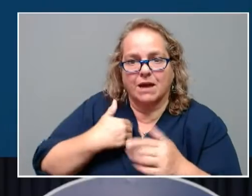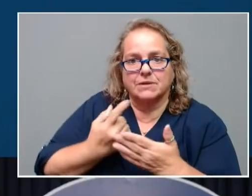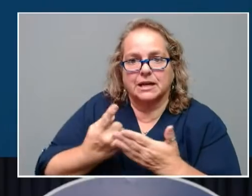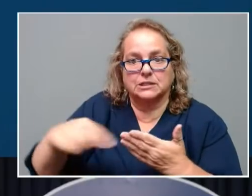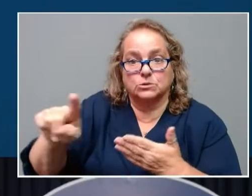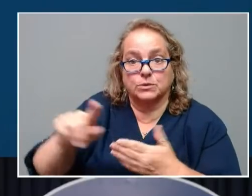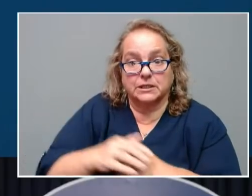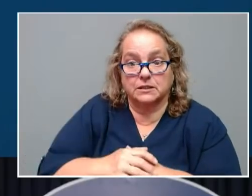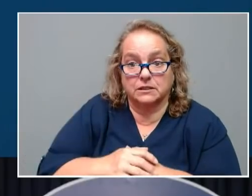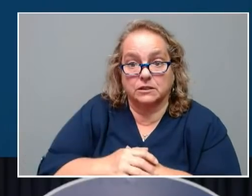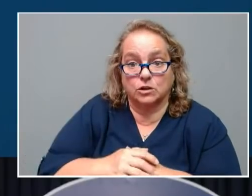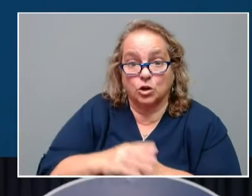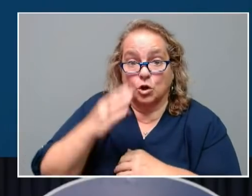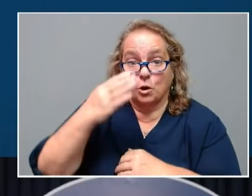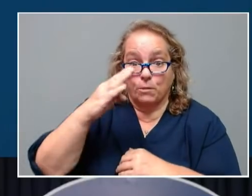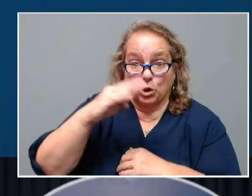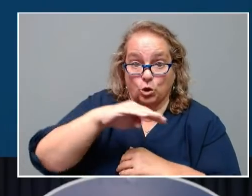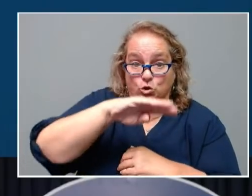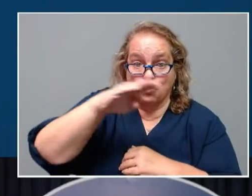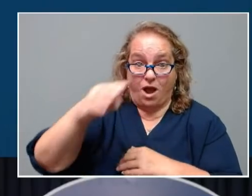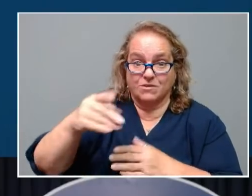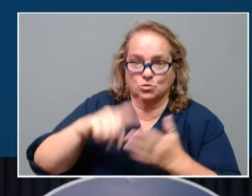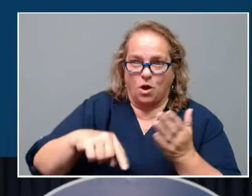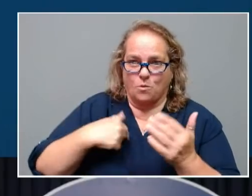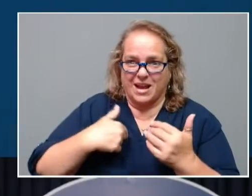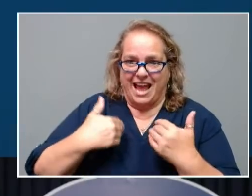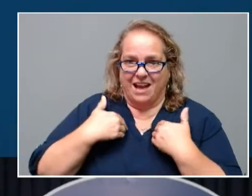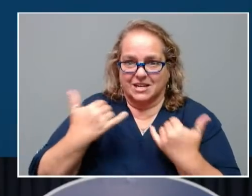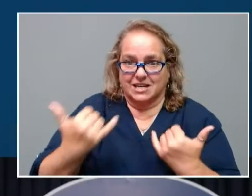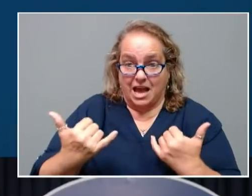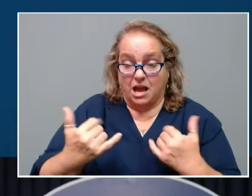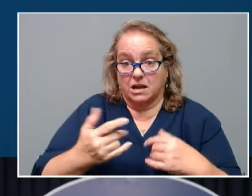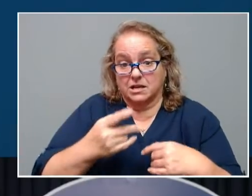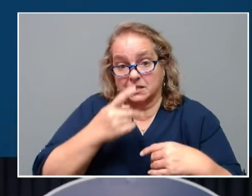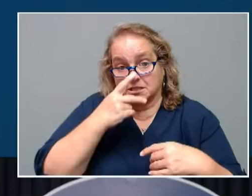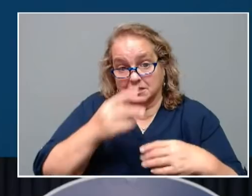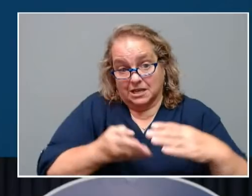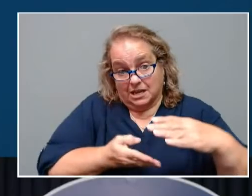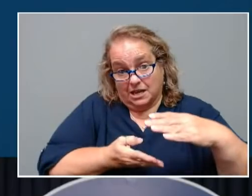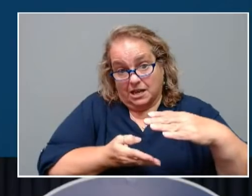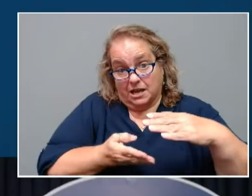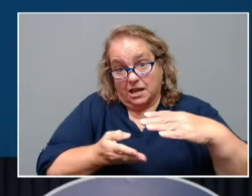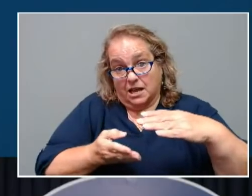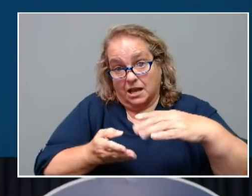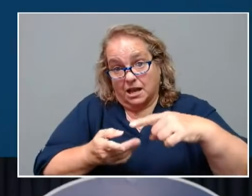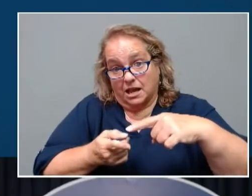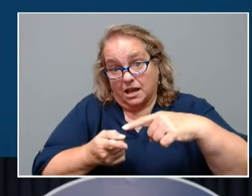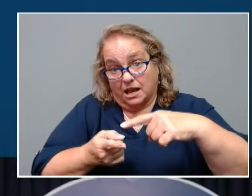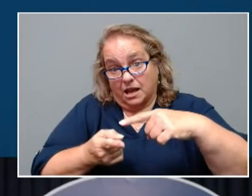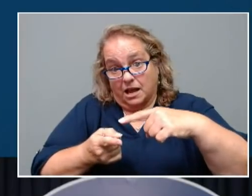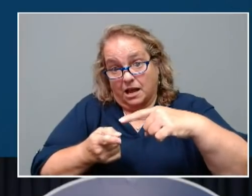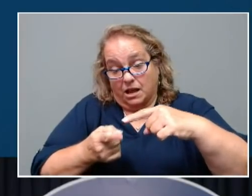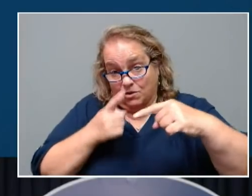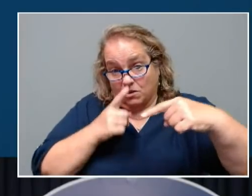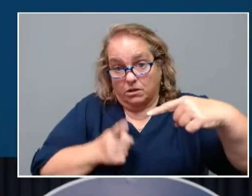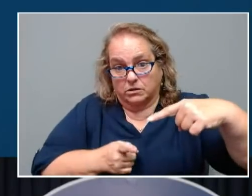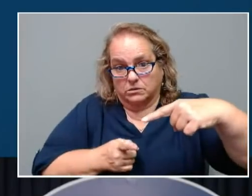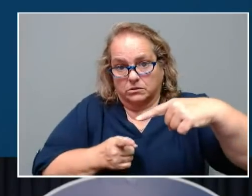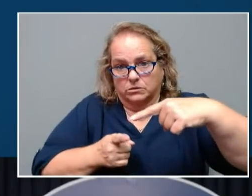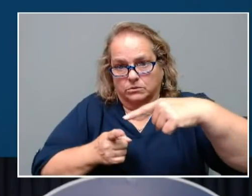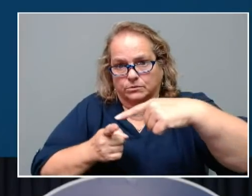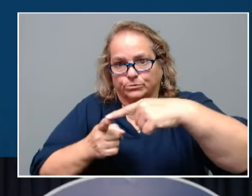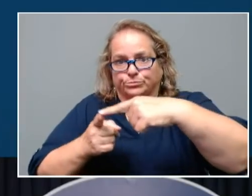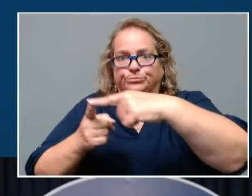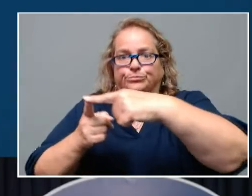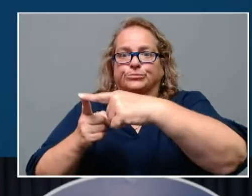we have on hand. That is very quickly, that's the extra we have. That is very quickly going to intersect with